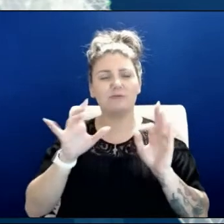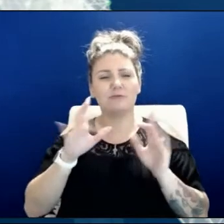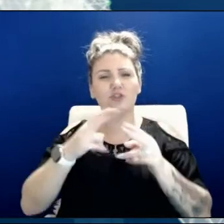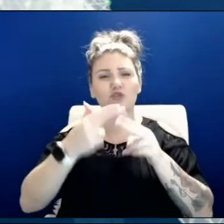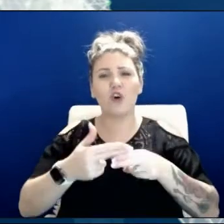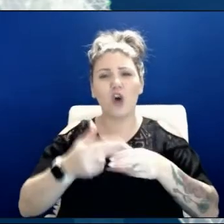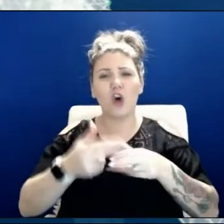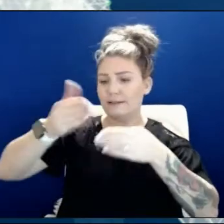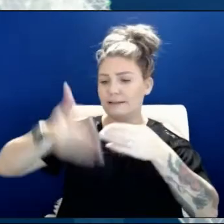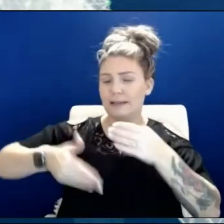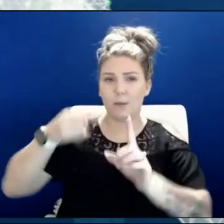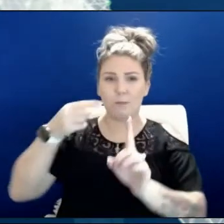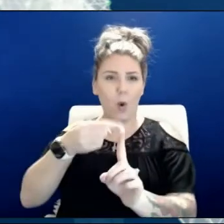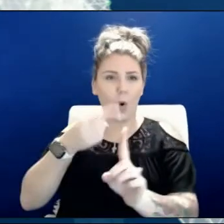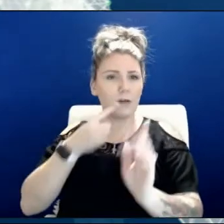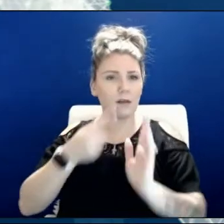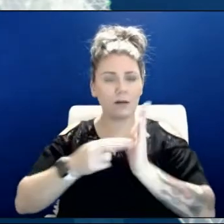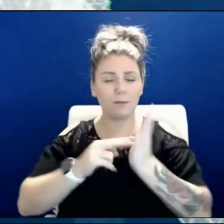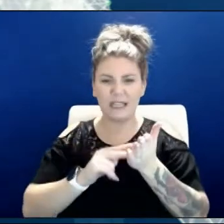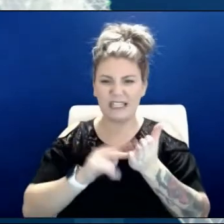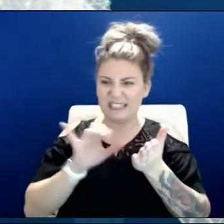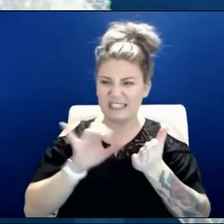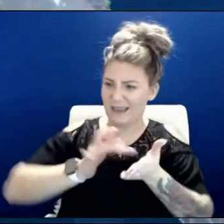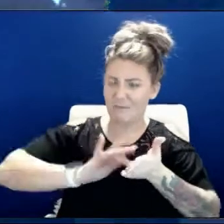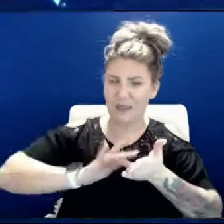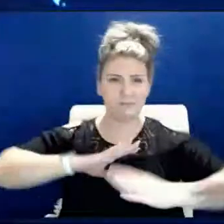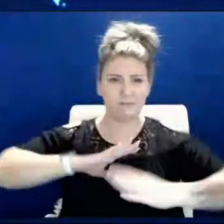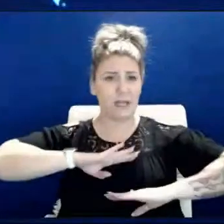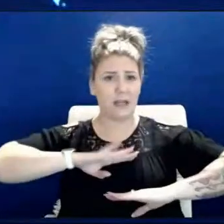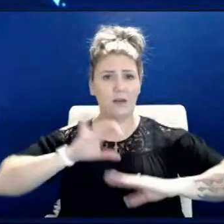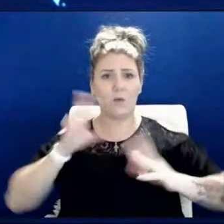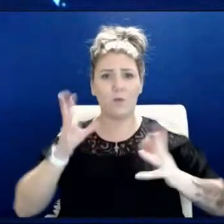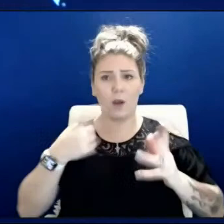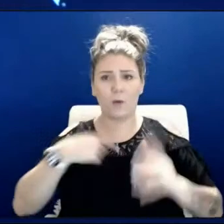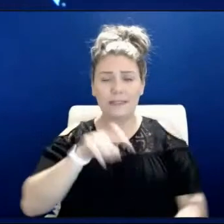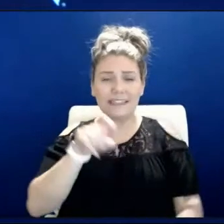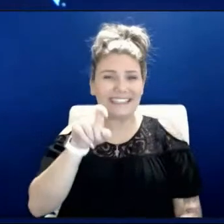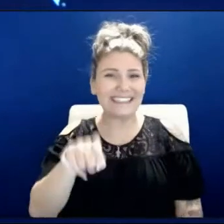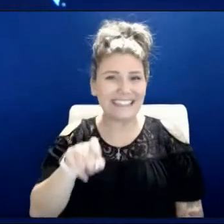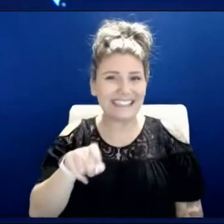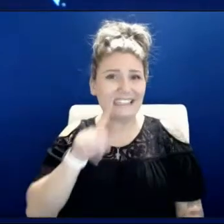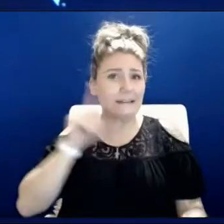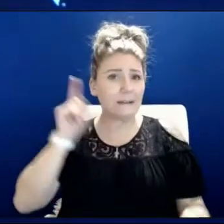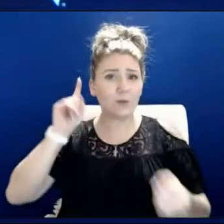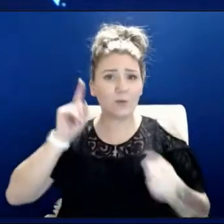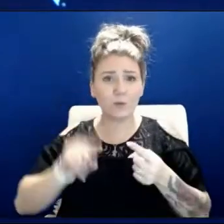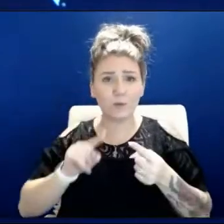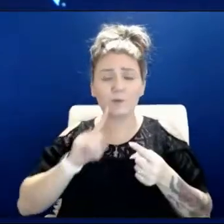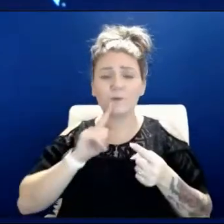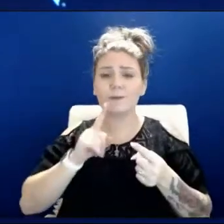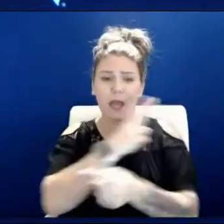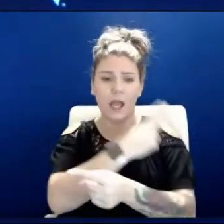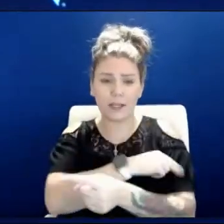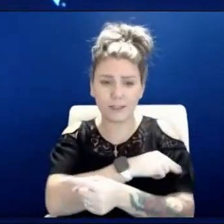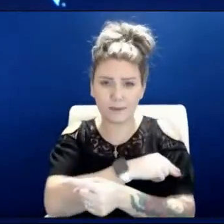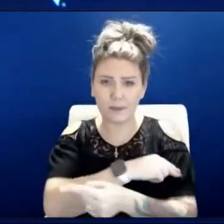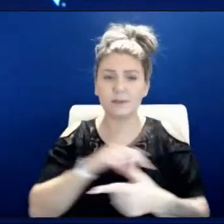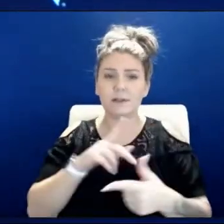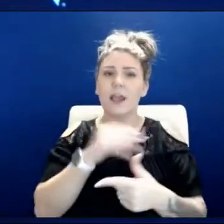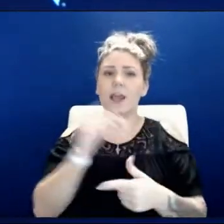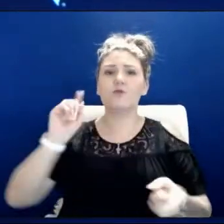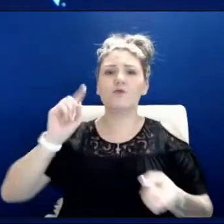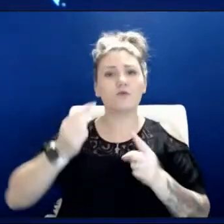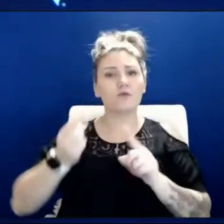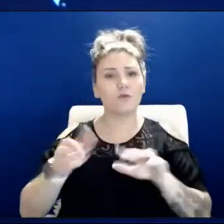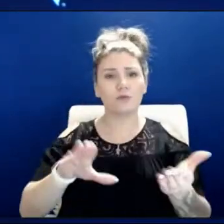say, did the drug really meet what we thought it was going to meet? Did it reduce hospitalization? Did it reduce death? So Paxlovid is the